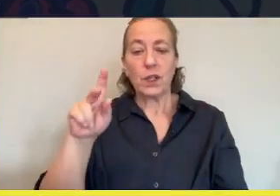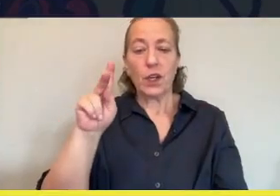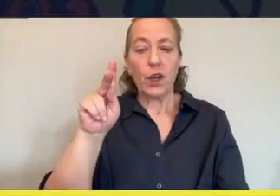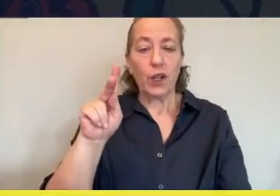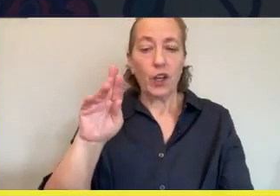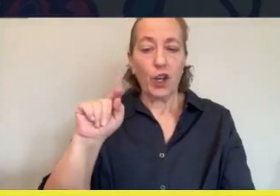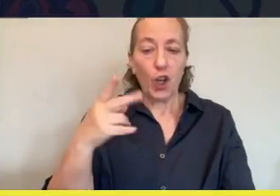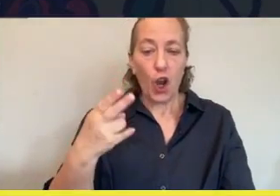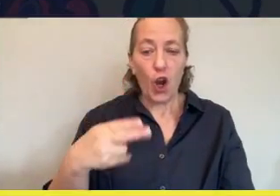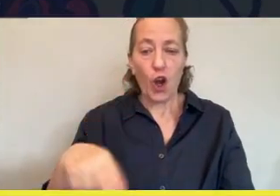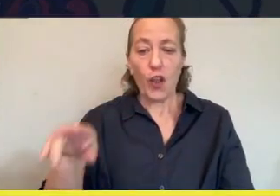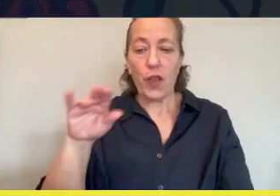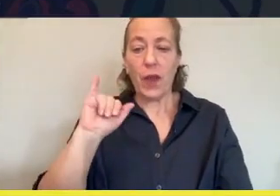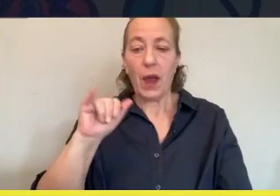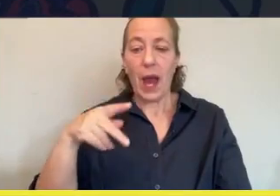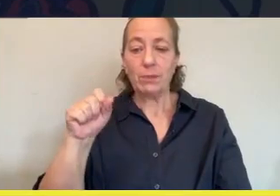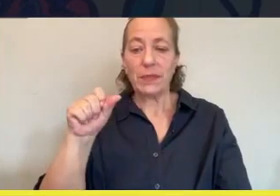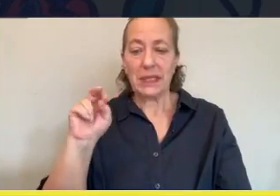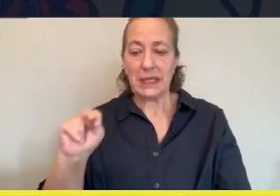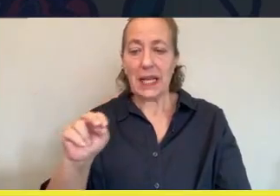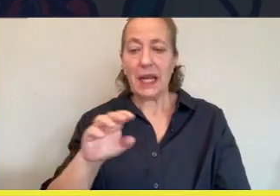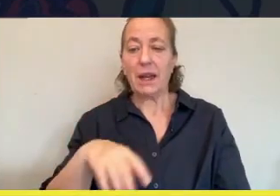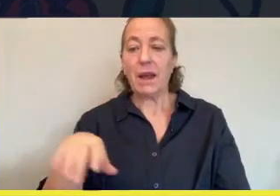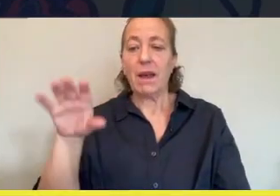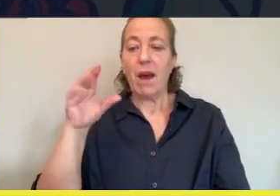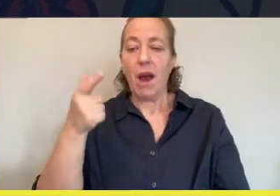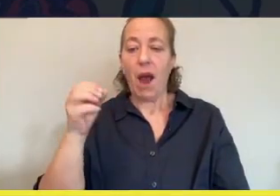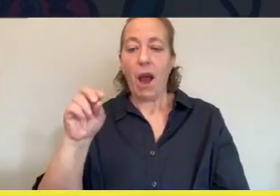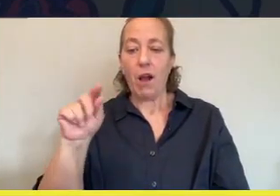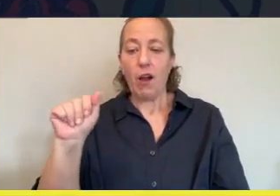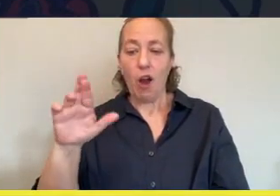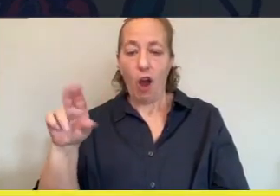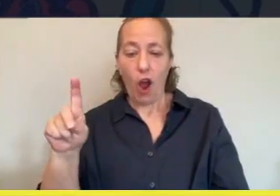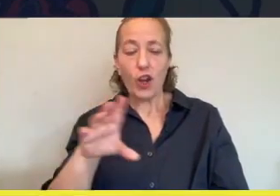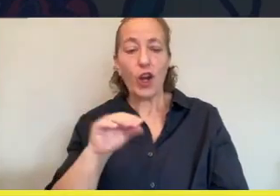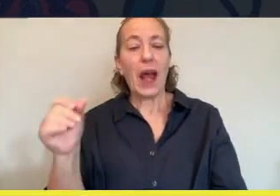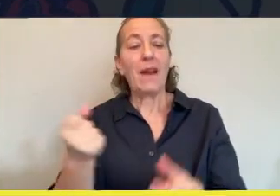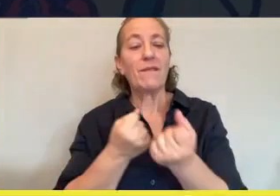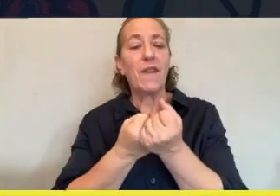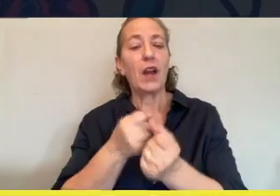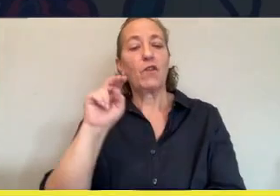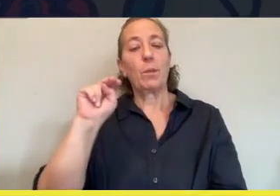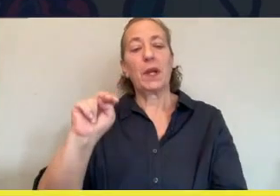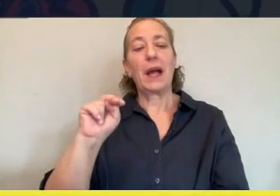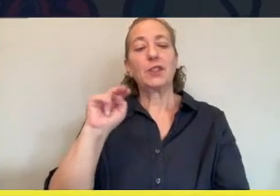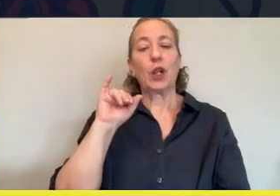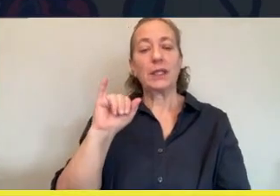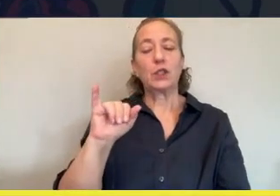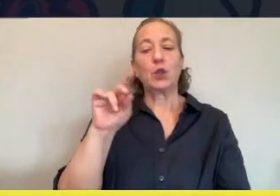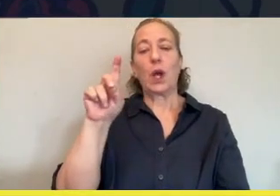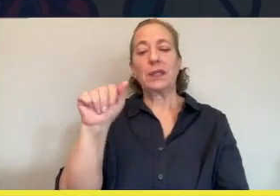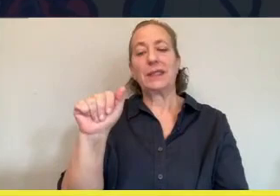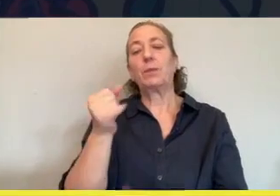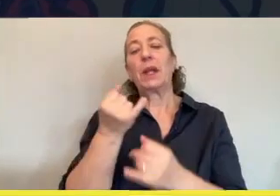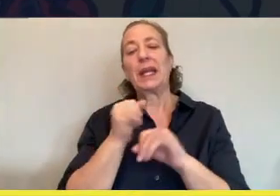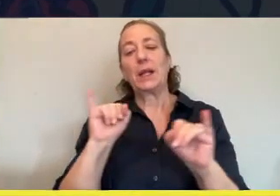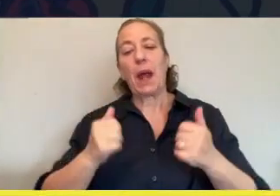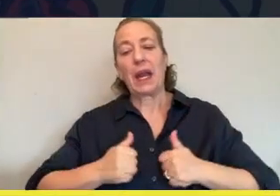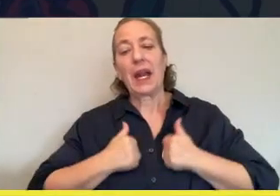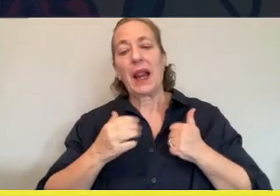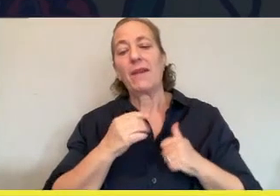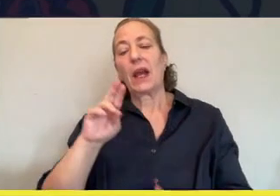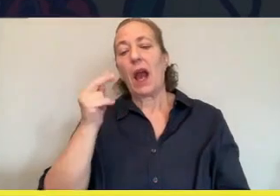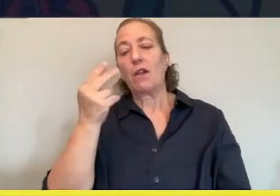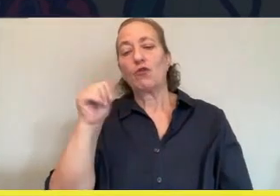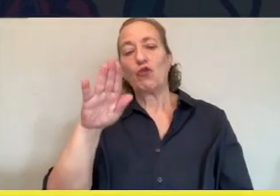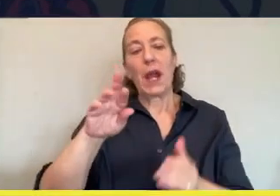Andrew Myers, and Kelsey Goddard, as well as acknowledge funding from the National Institute on Disability, Independent Living, and Rehabilitation